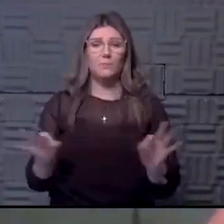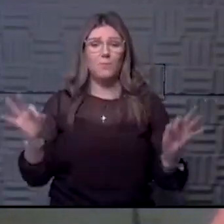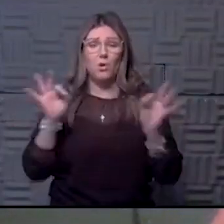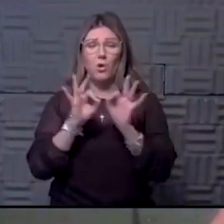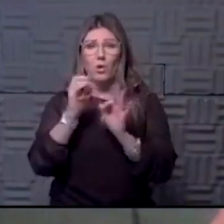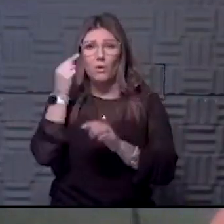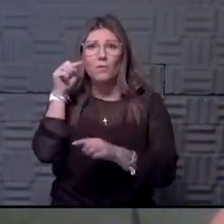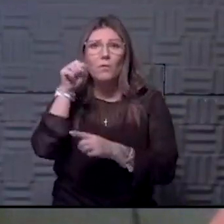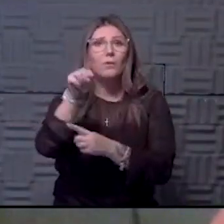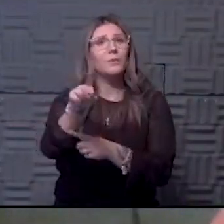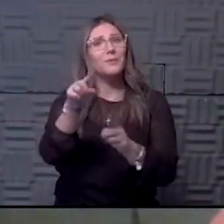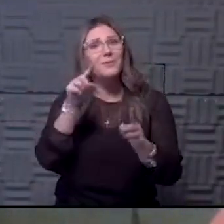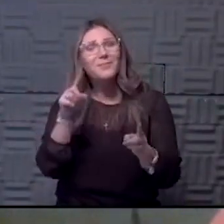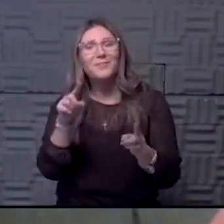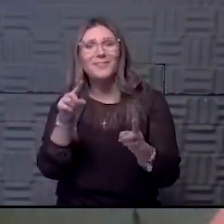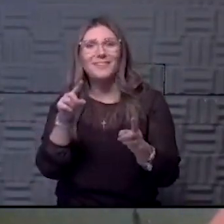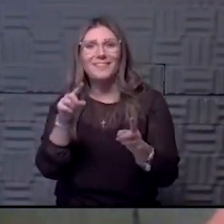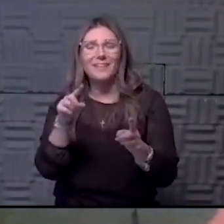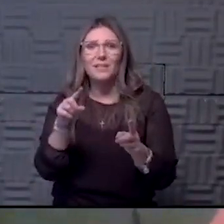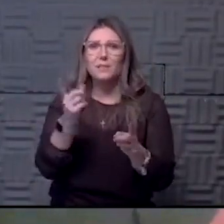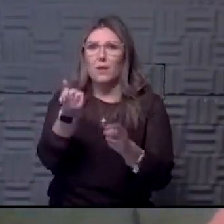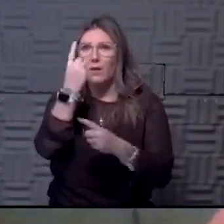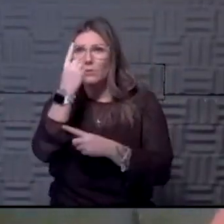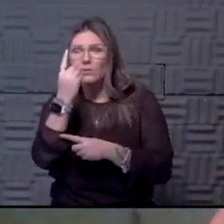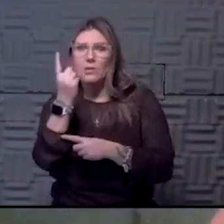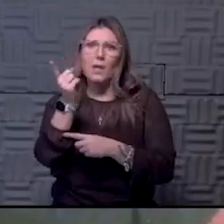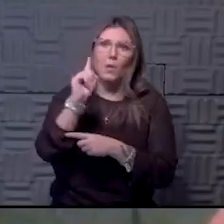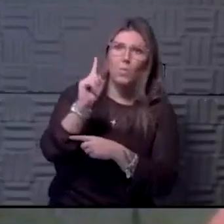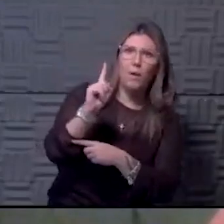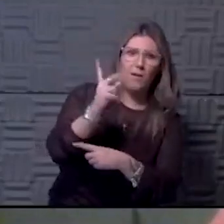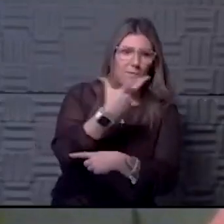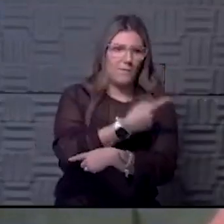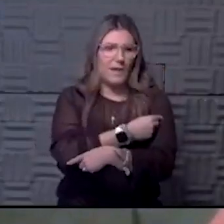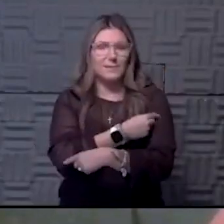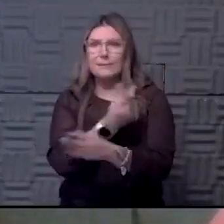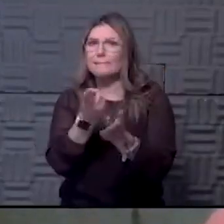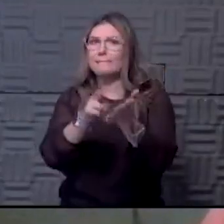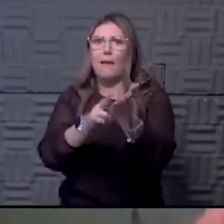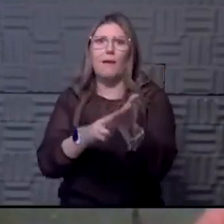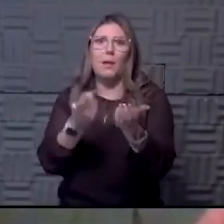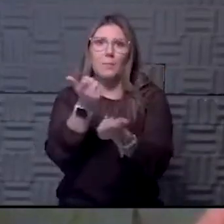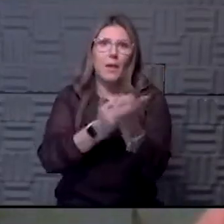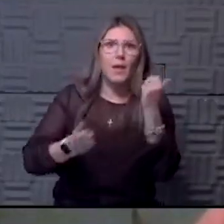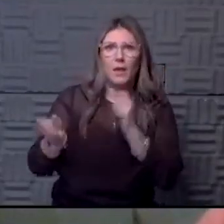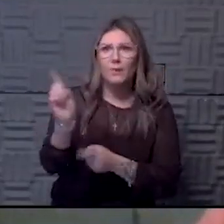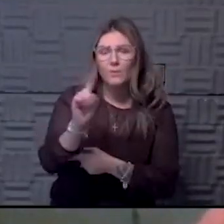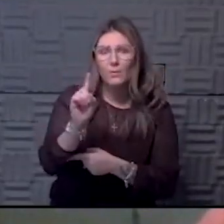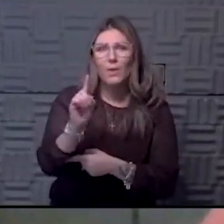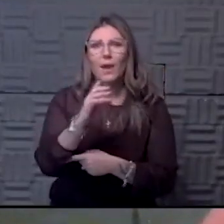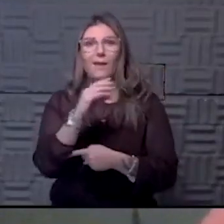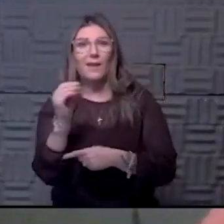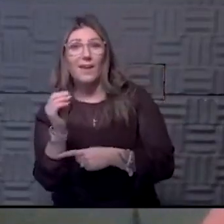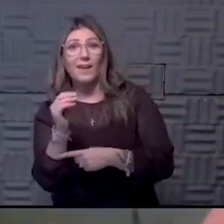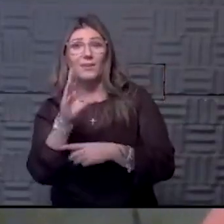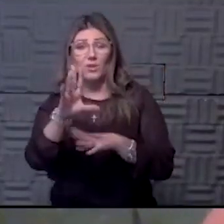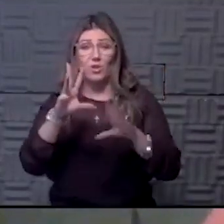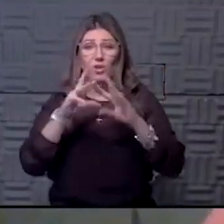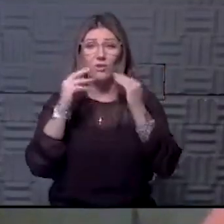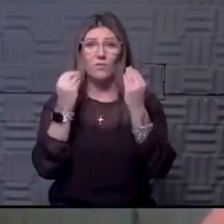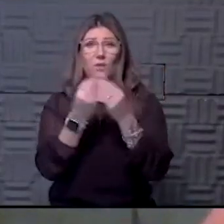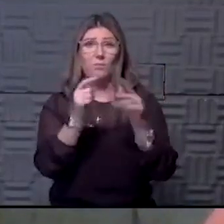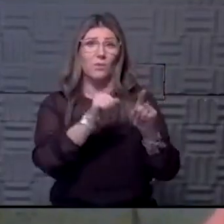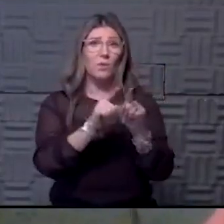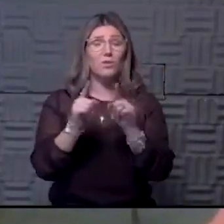to stay on top of where you can get vaccinated, to be signed up everywhere you can be, frankly, and to have your family also